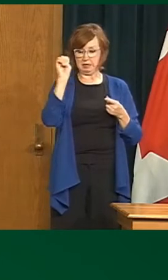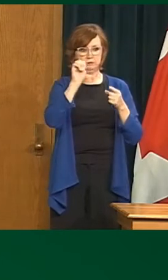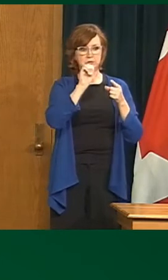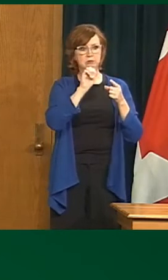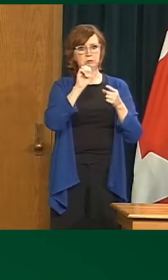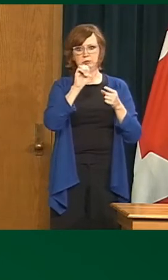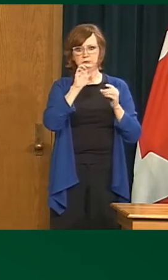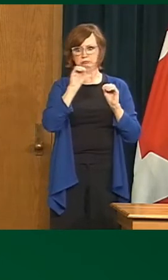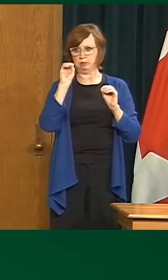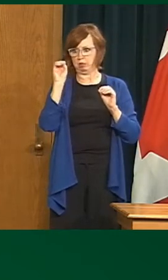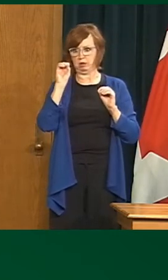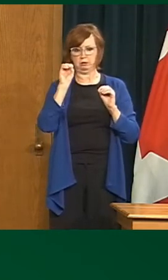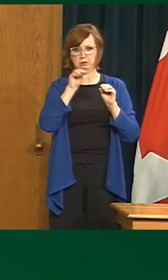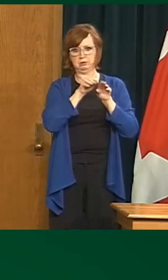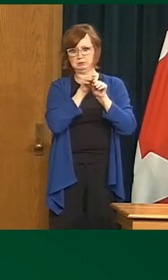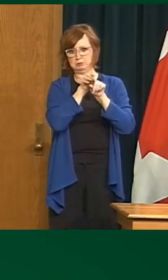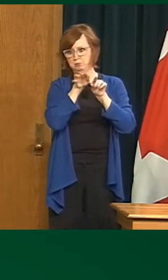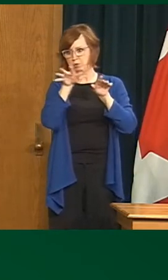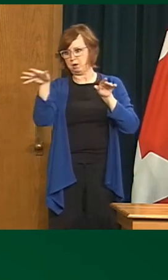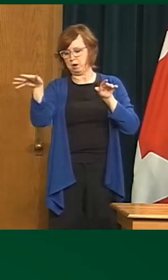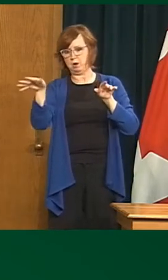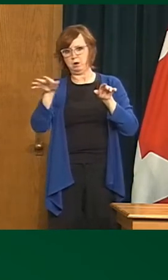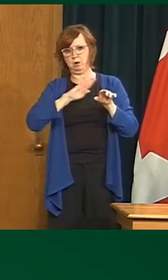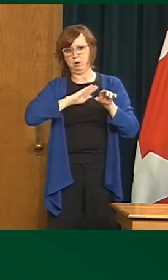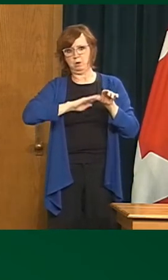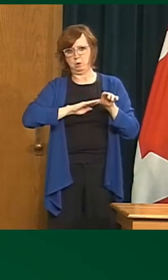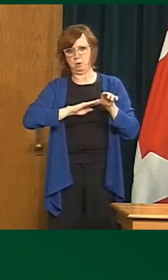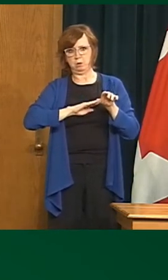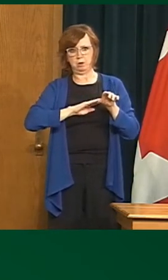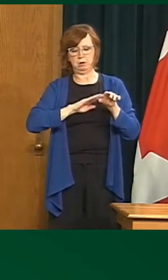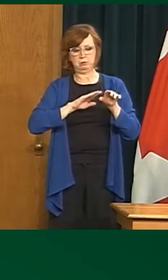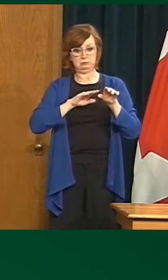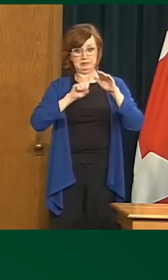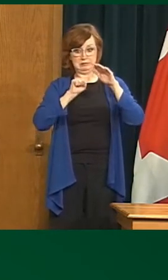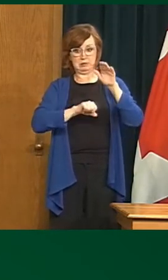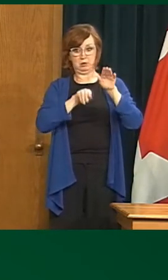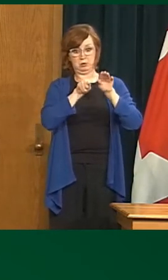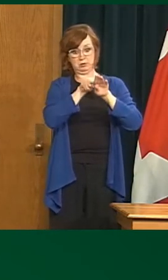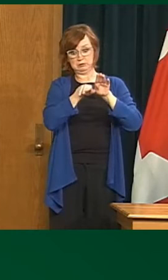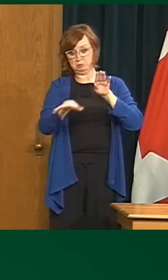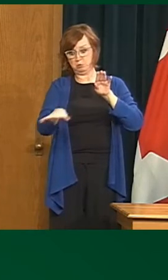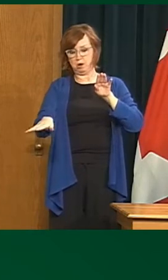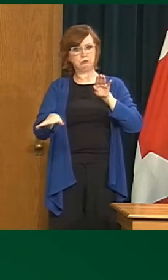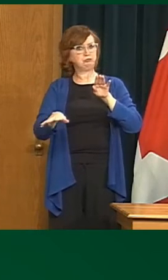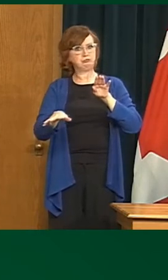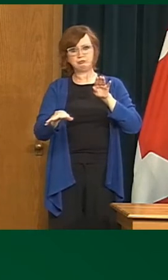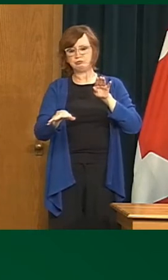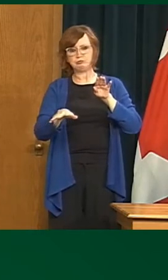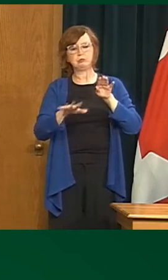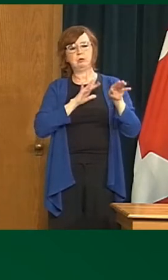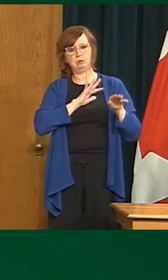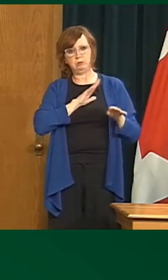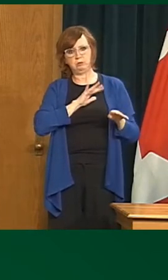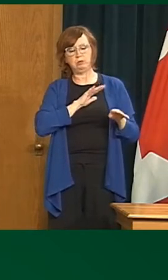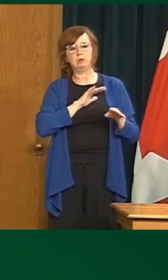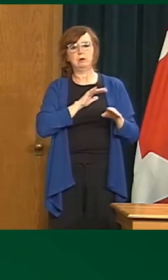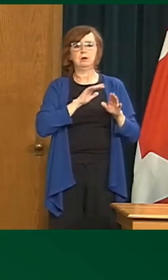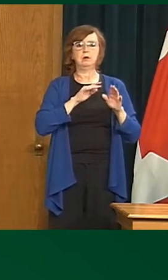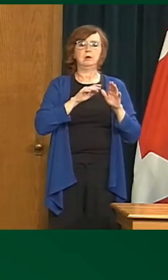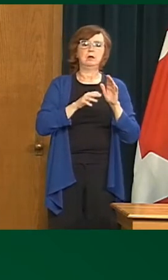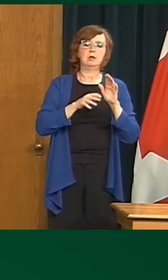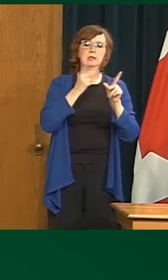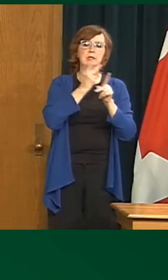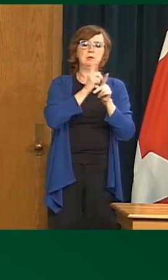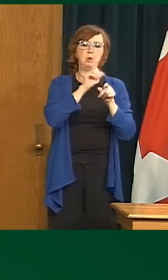of this province, and they are concentrated into that northwestern region, and we're working very hard to ensure that we're able to get